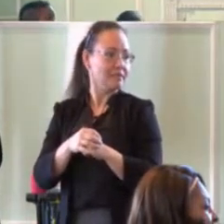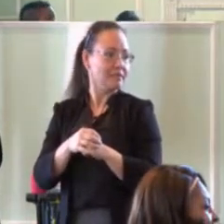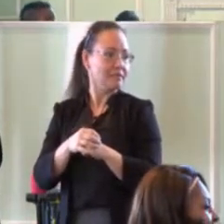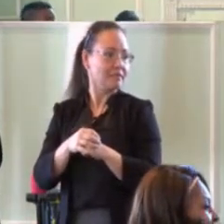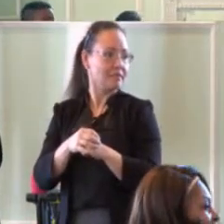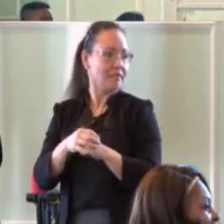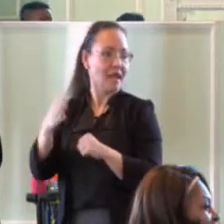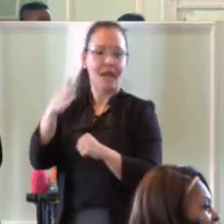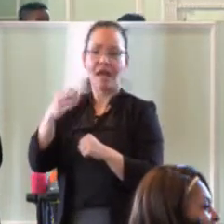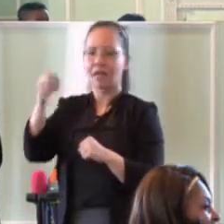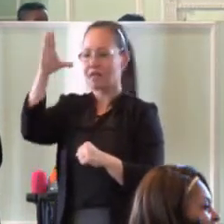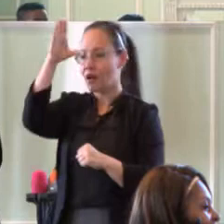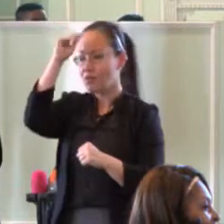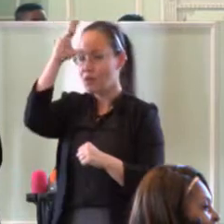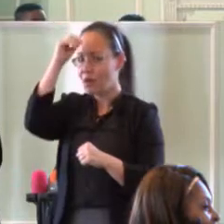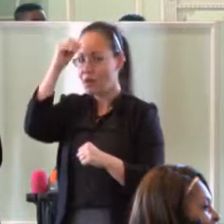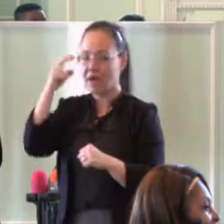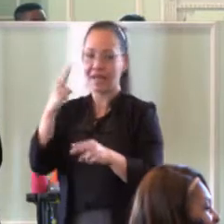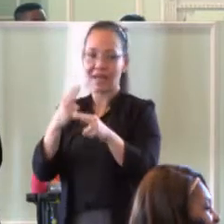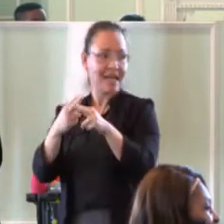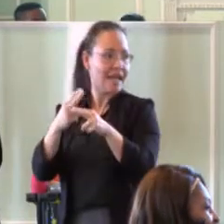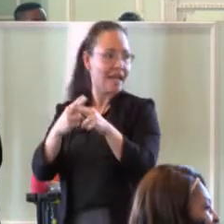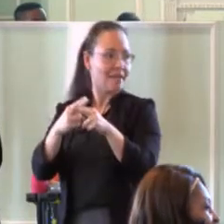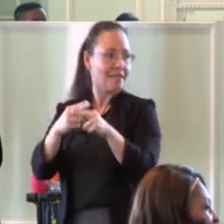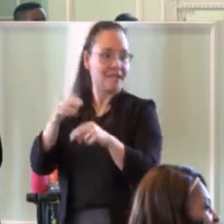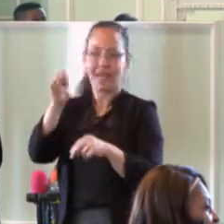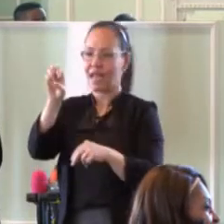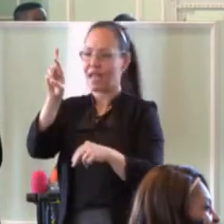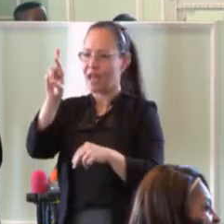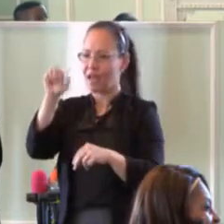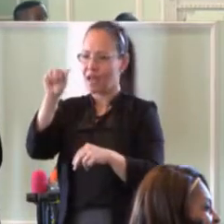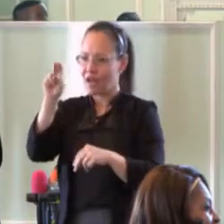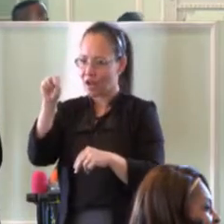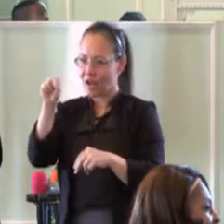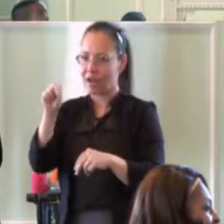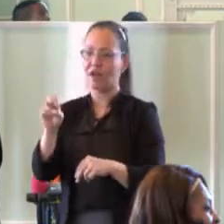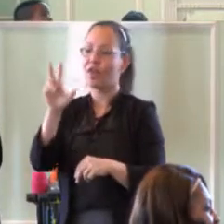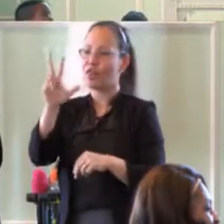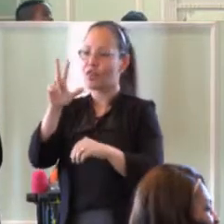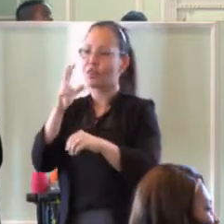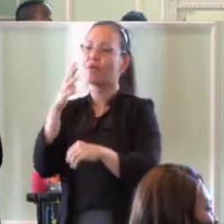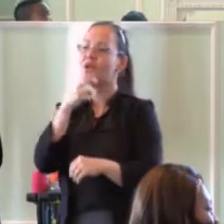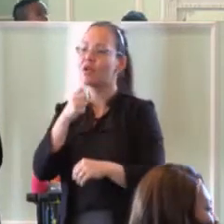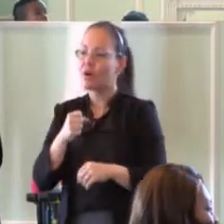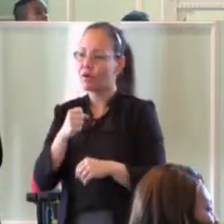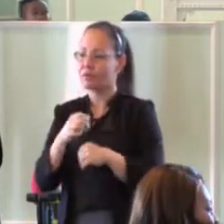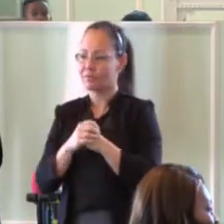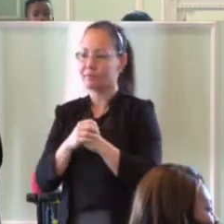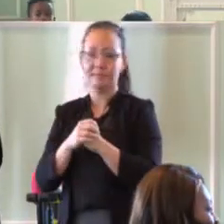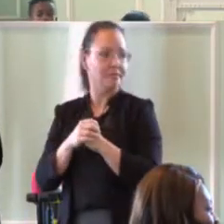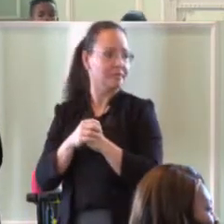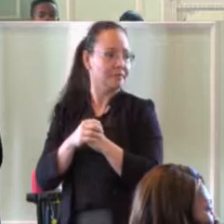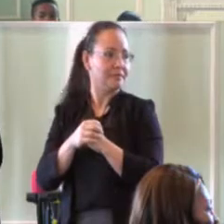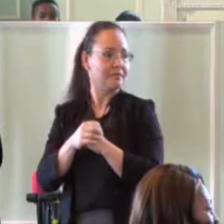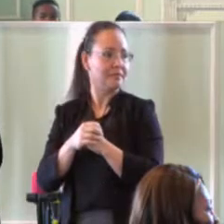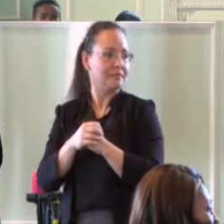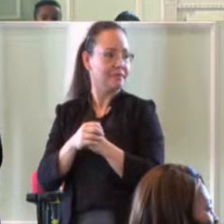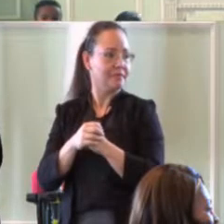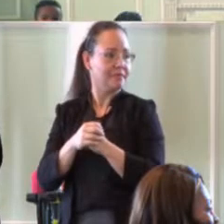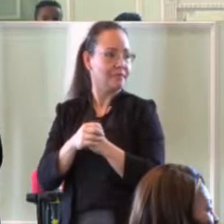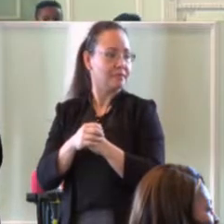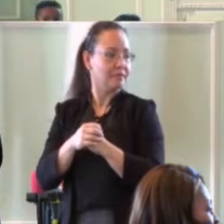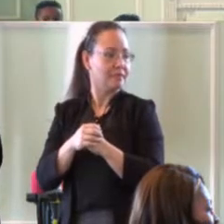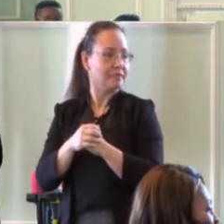Okay. And they had a son named Aaron, and he was 3 years old. Anybody here 3 years old? Okay. Well,